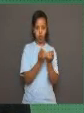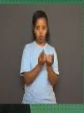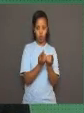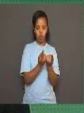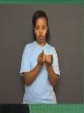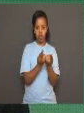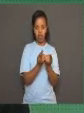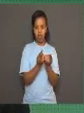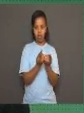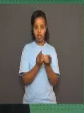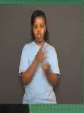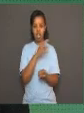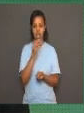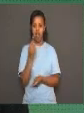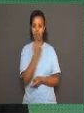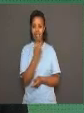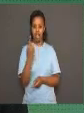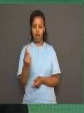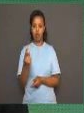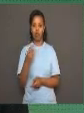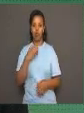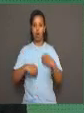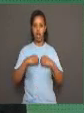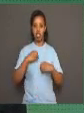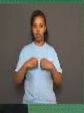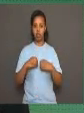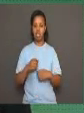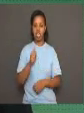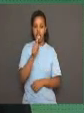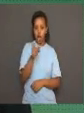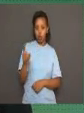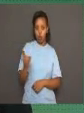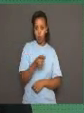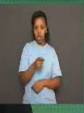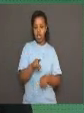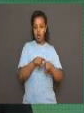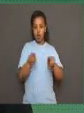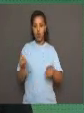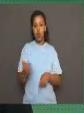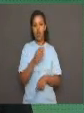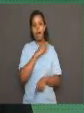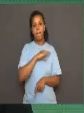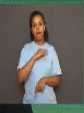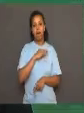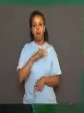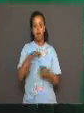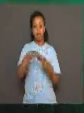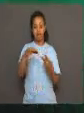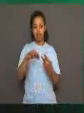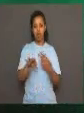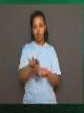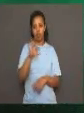until every organism has its own separate set of characteristics.